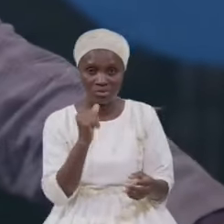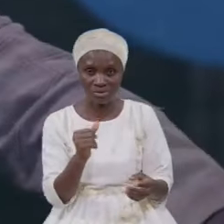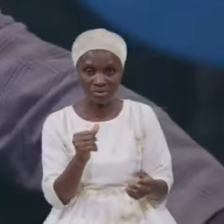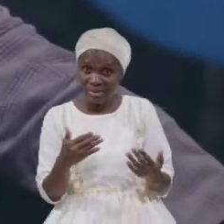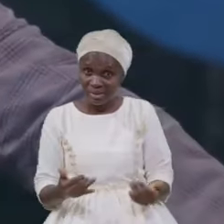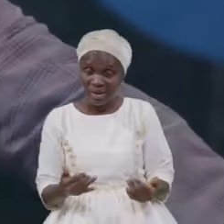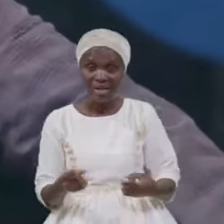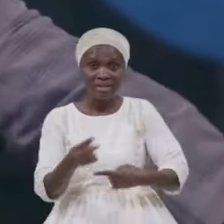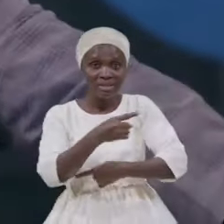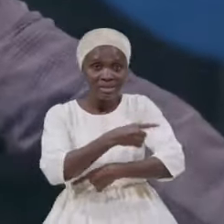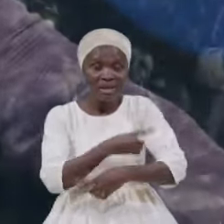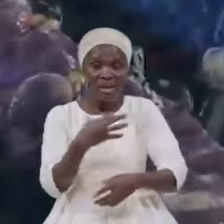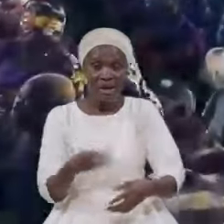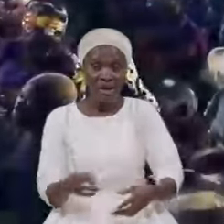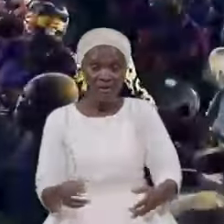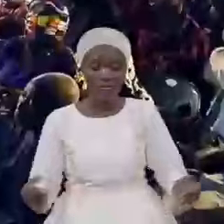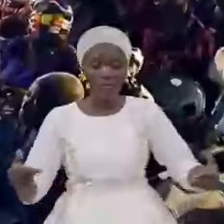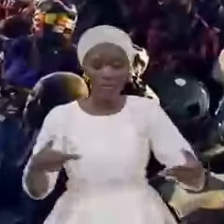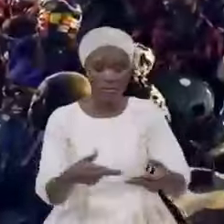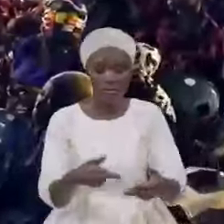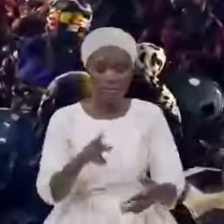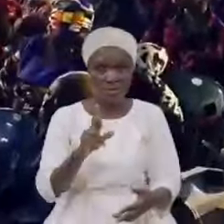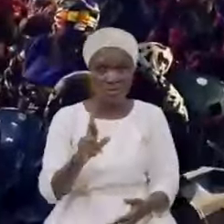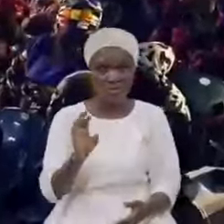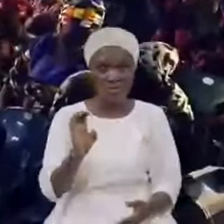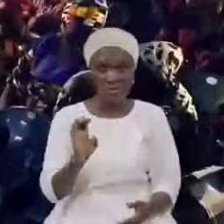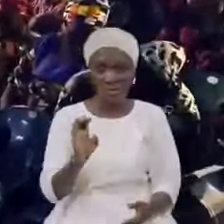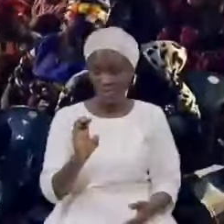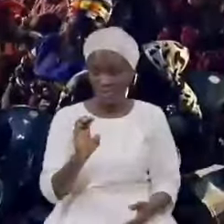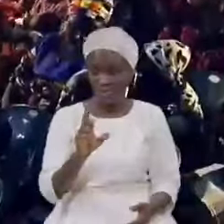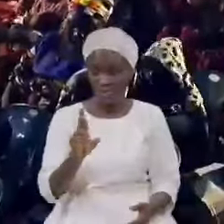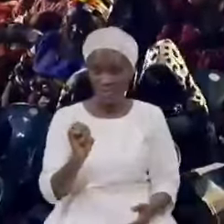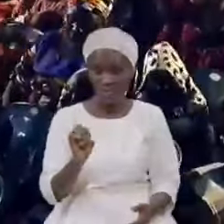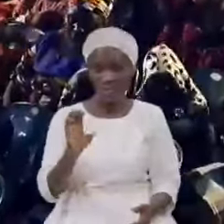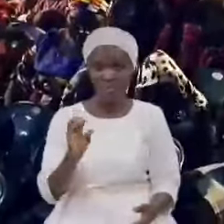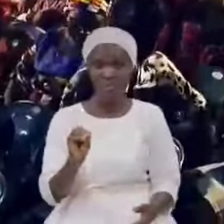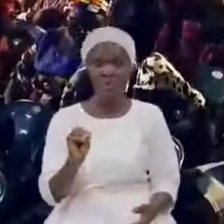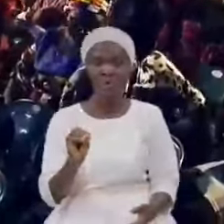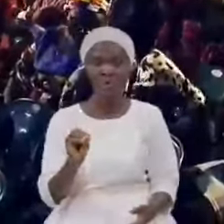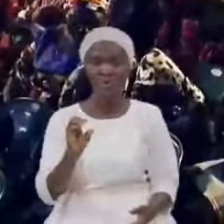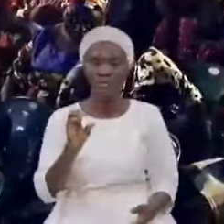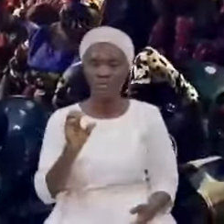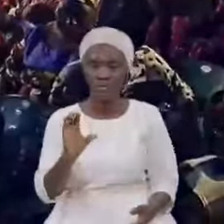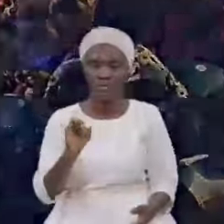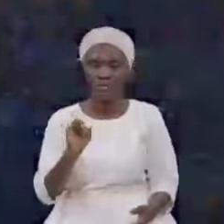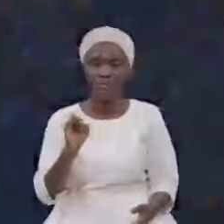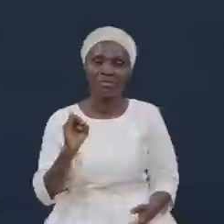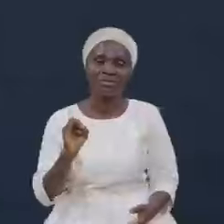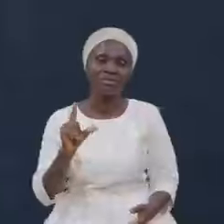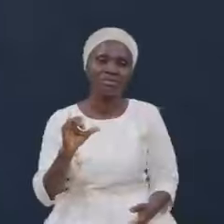of restoration, the day of redemption. Remember now that Christ died for